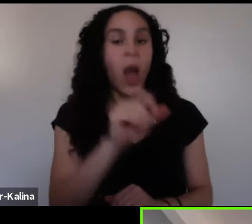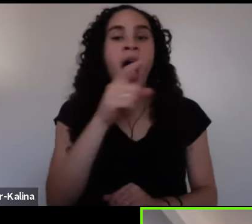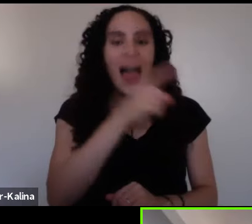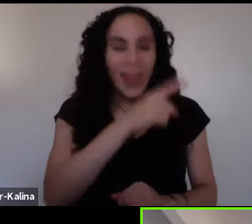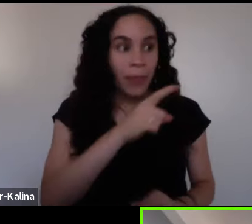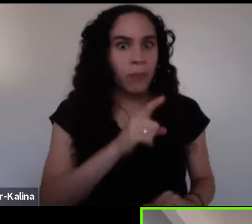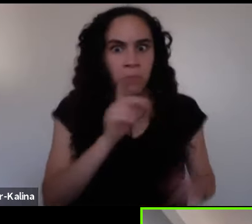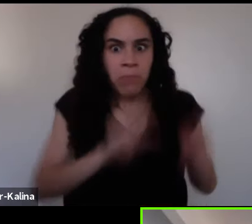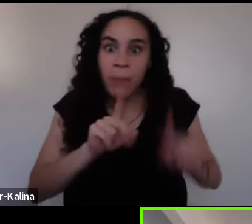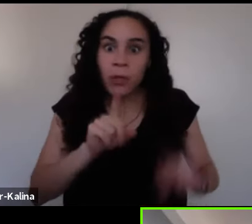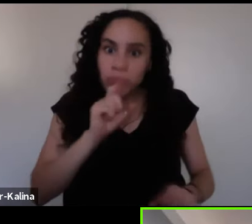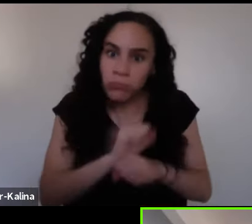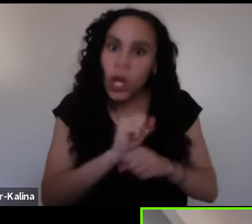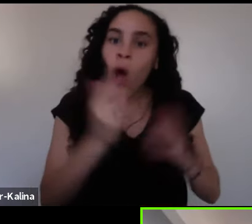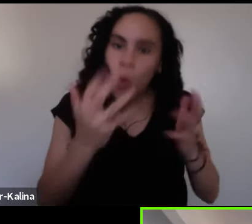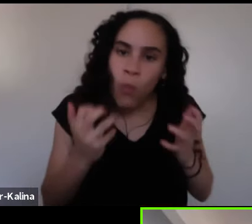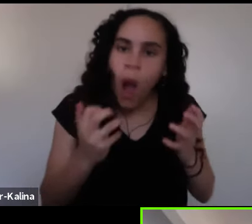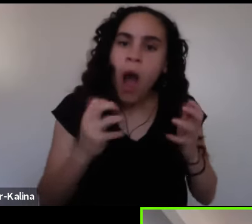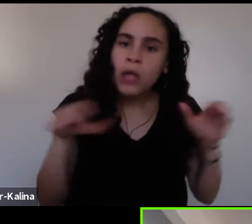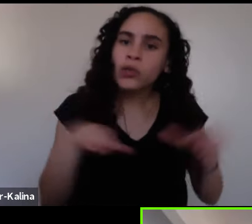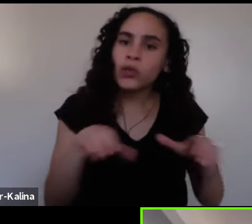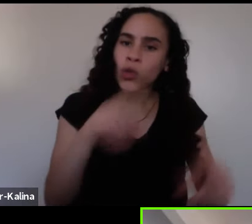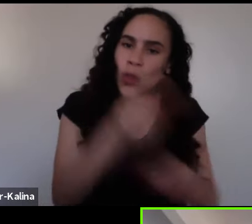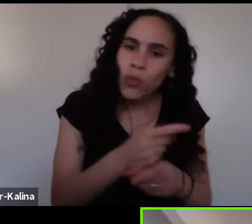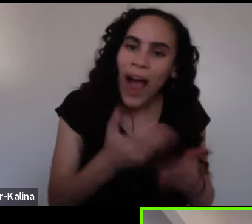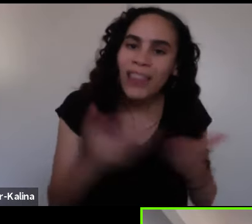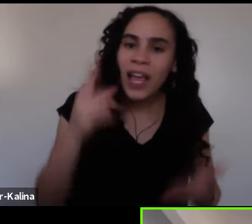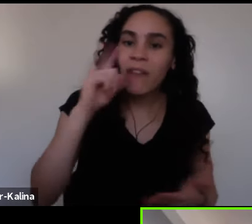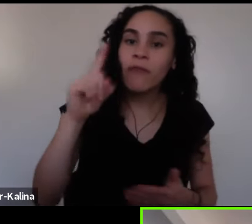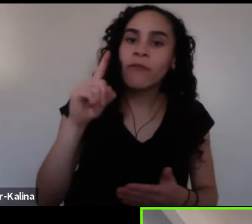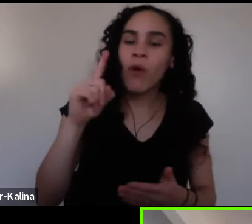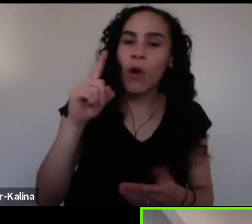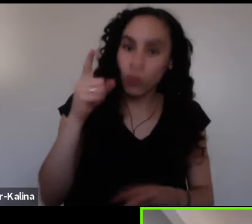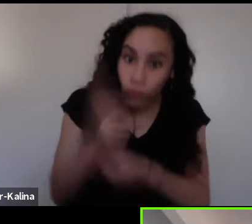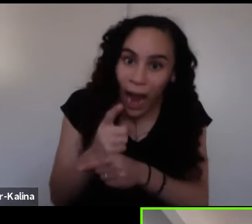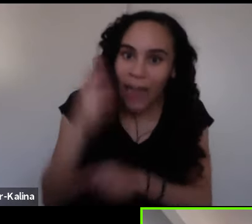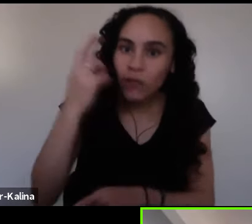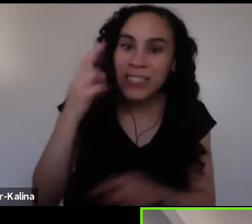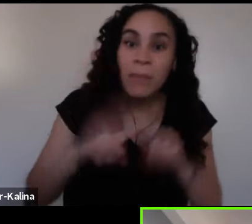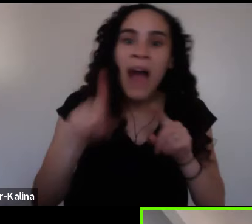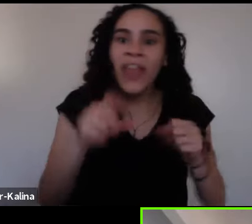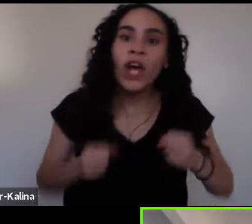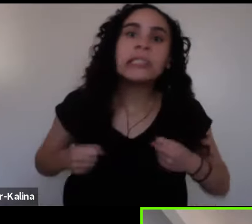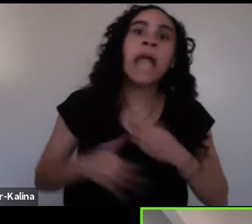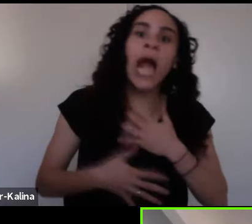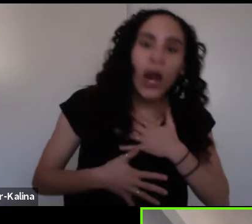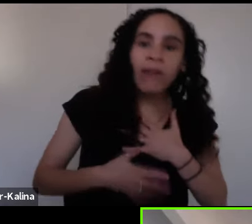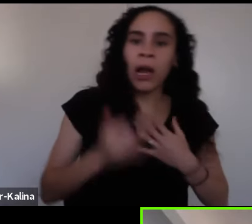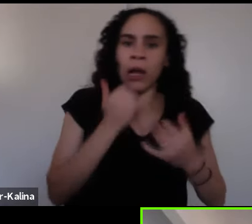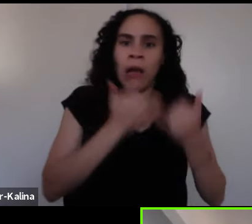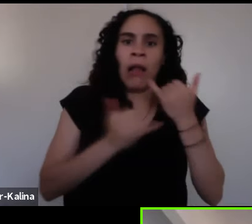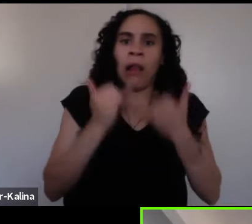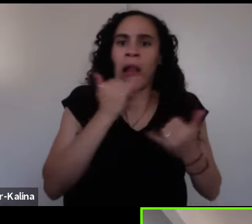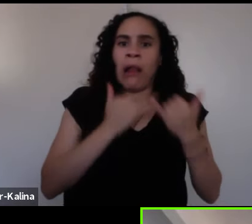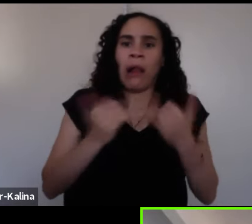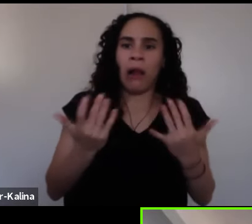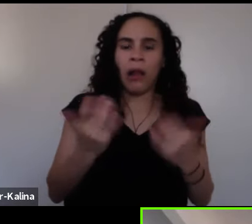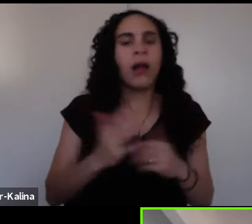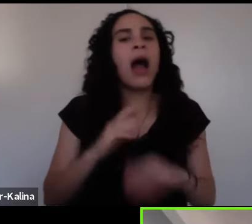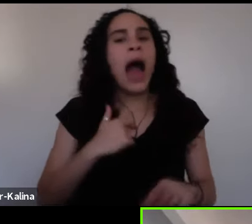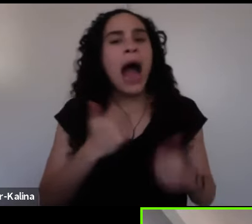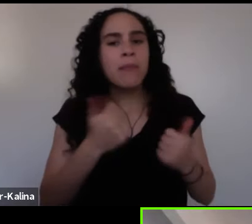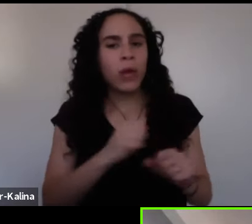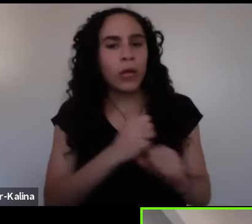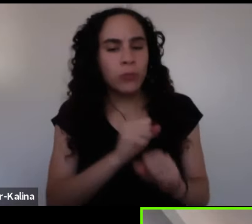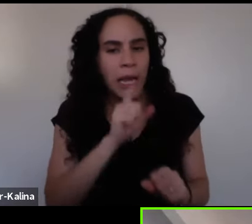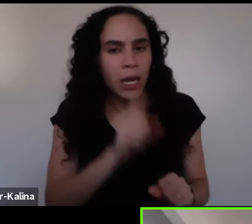reason. Yeah. They really do, but they're terrified of making that mistake. And what I'm trying to ensure is that, we